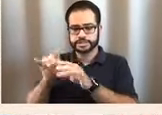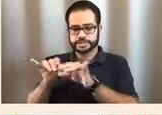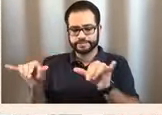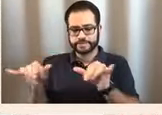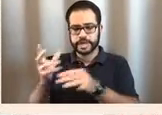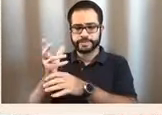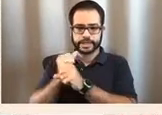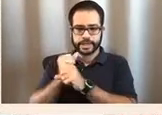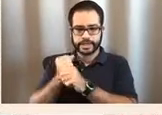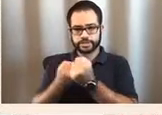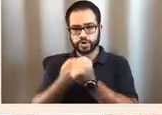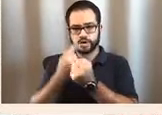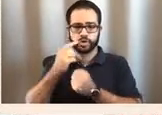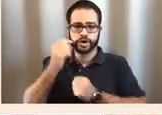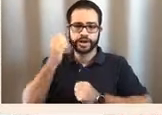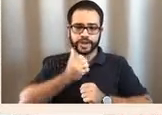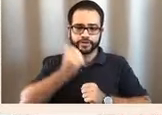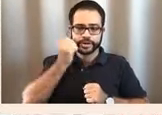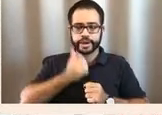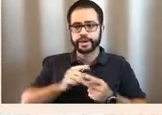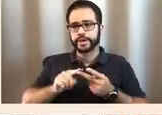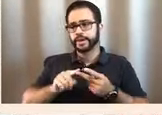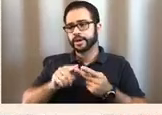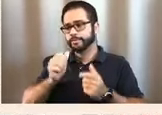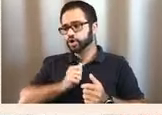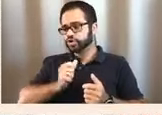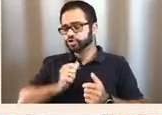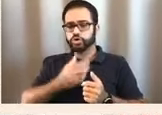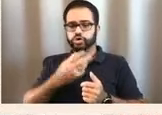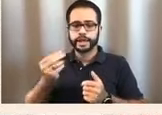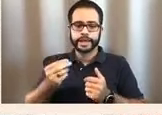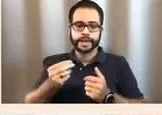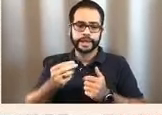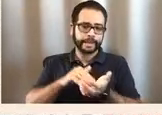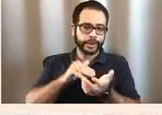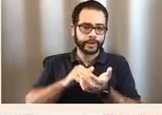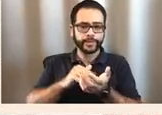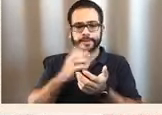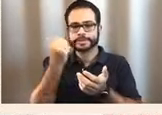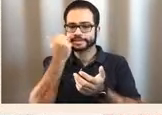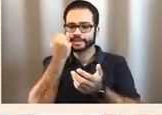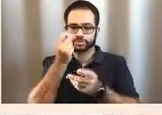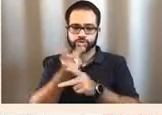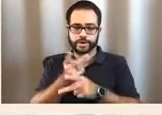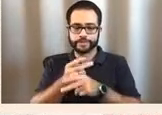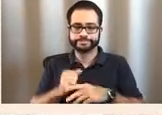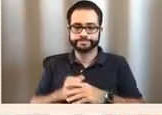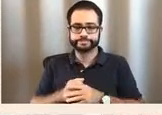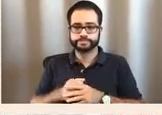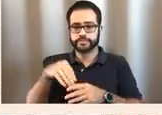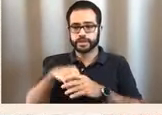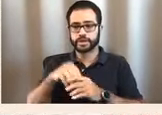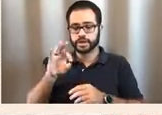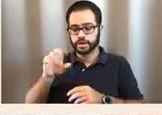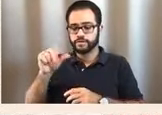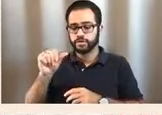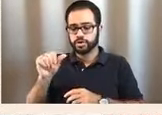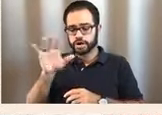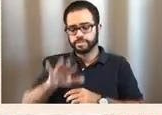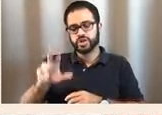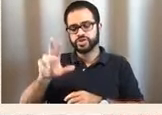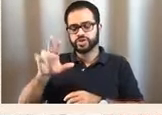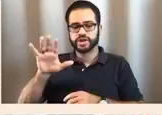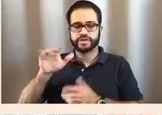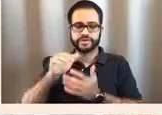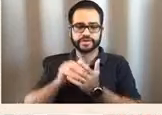living, personal, medical, and dental care. In Florida, about 35,000 individuals receive